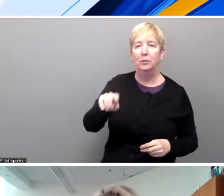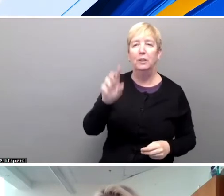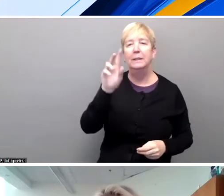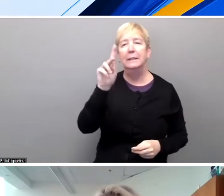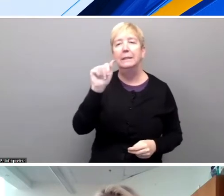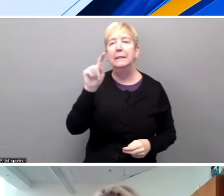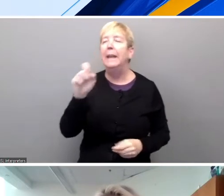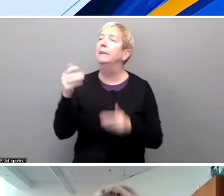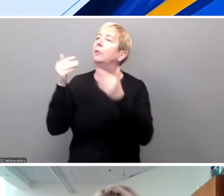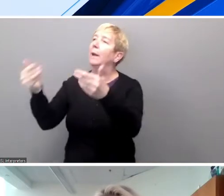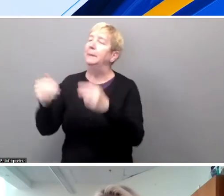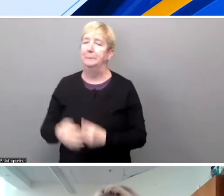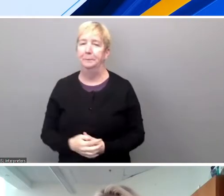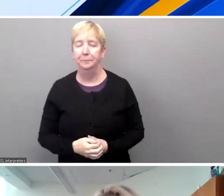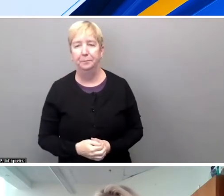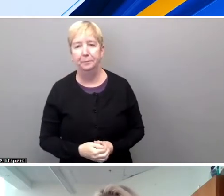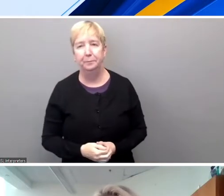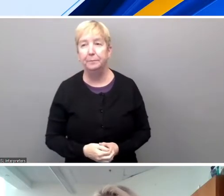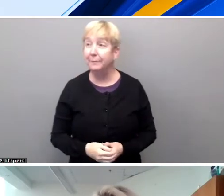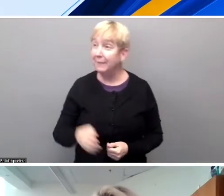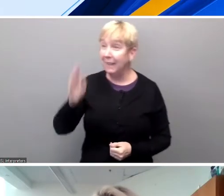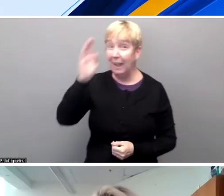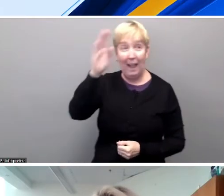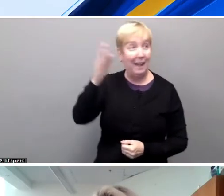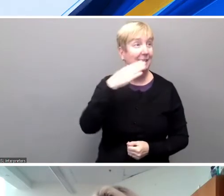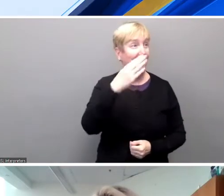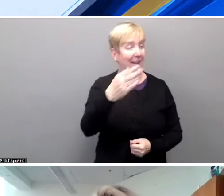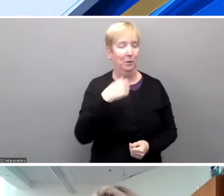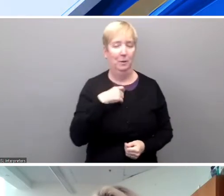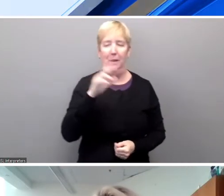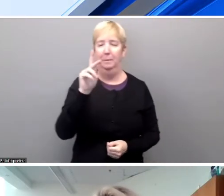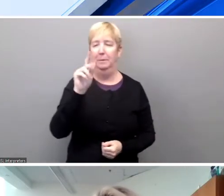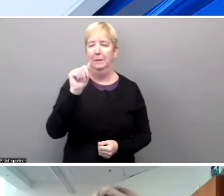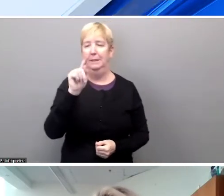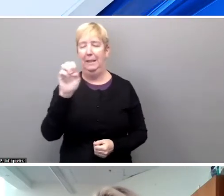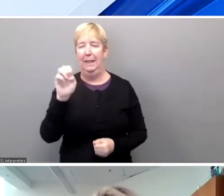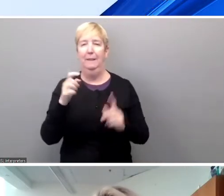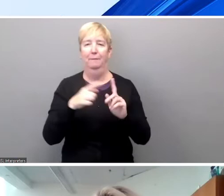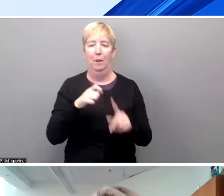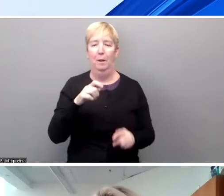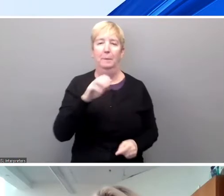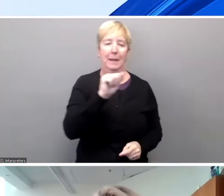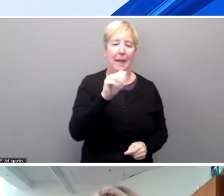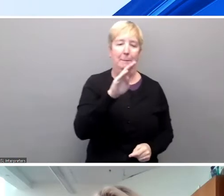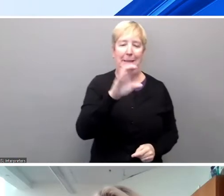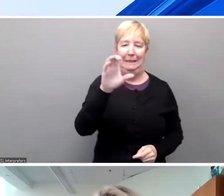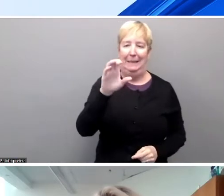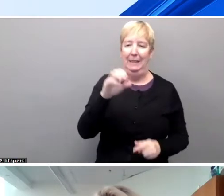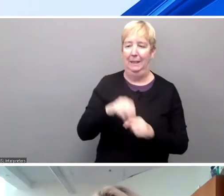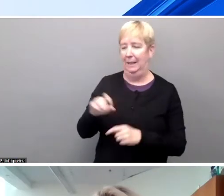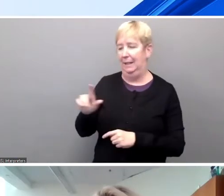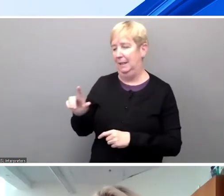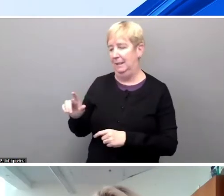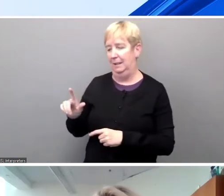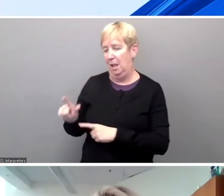ask your question. Hi, thank you for having me. This is Kate with the ABC affiliate in Las Cruces,